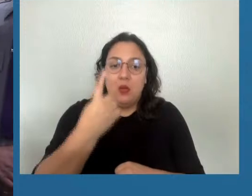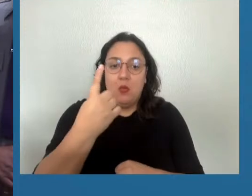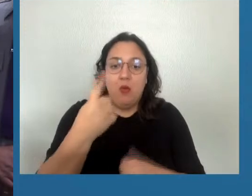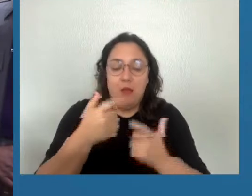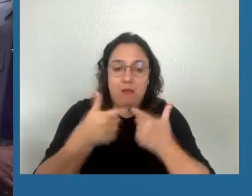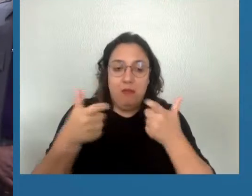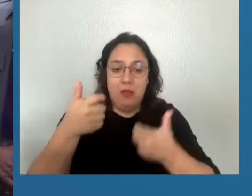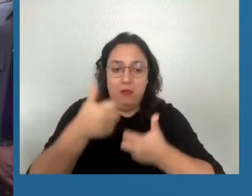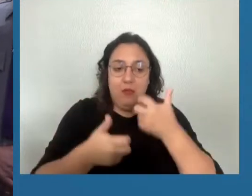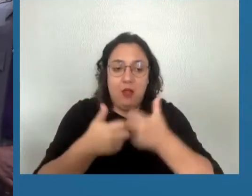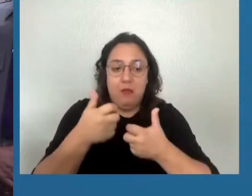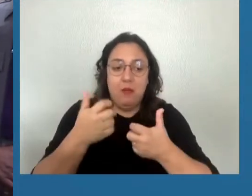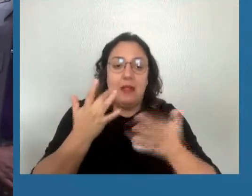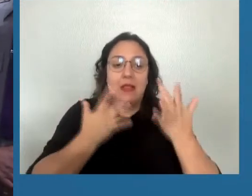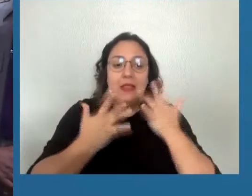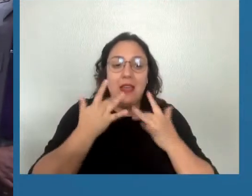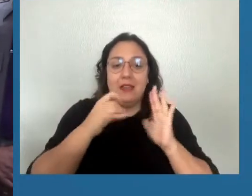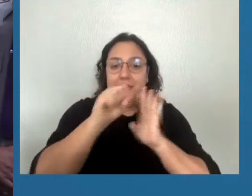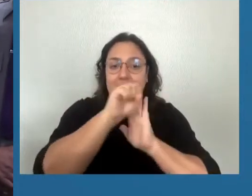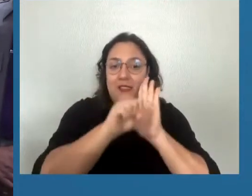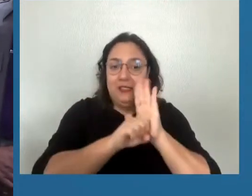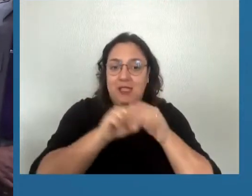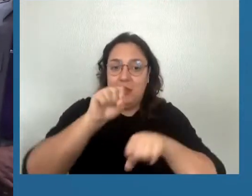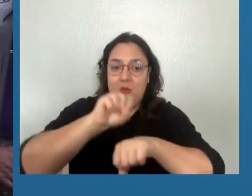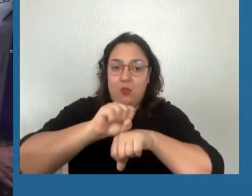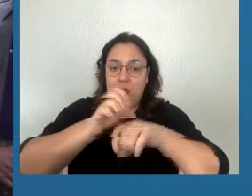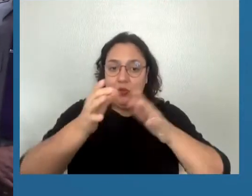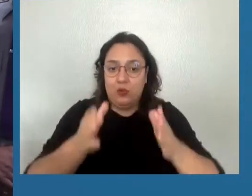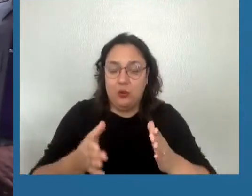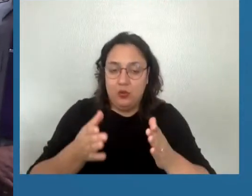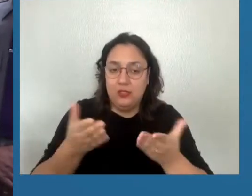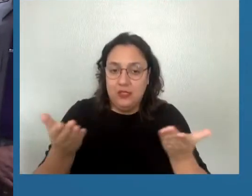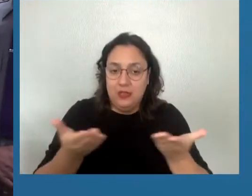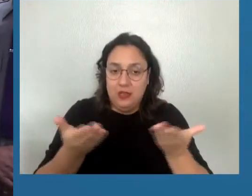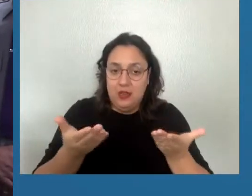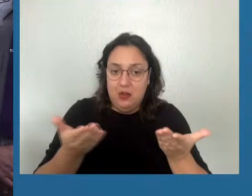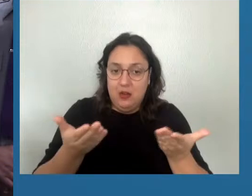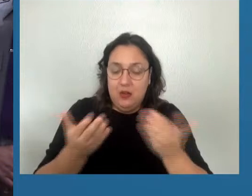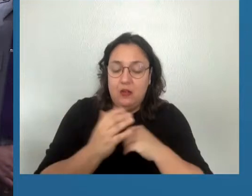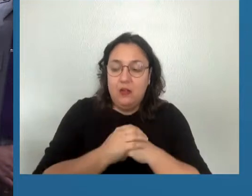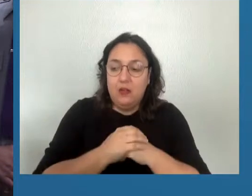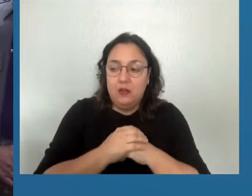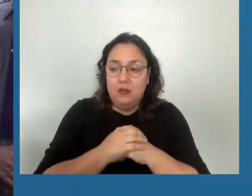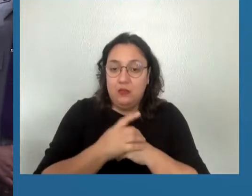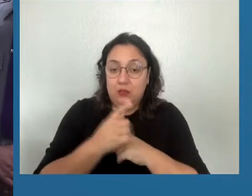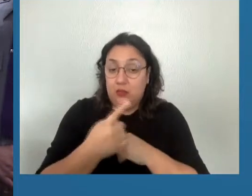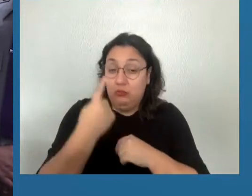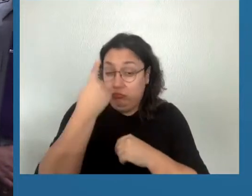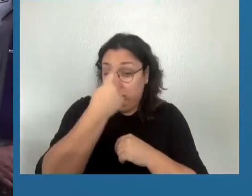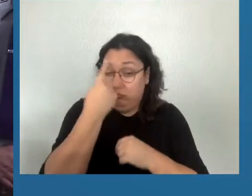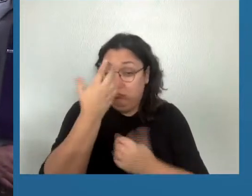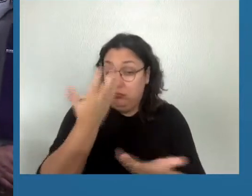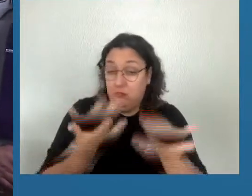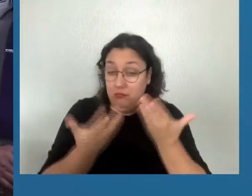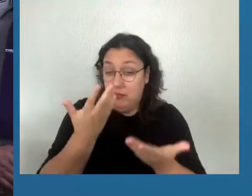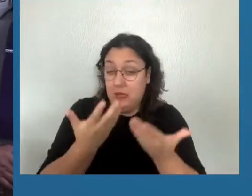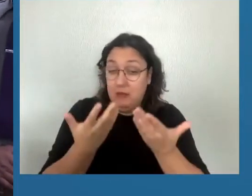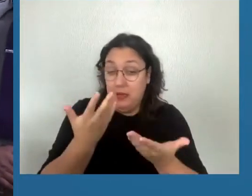here. Will you consider, as they're considering in Washington or doing in Washington, a mandatory return to